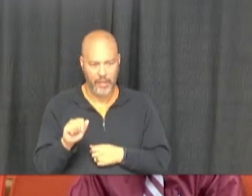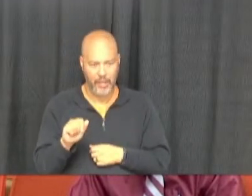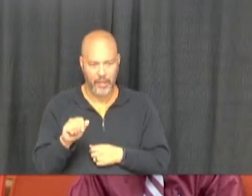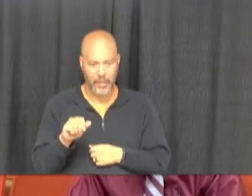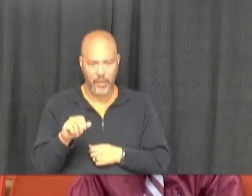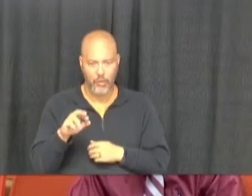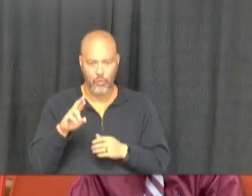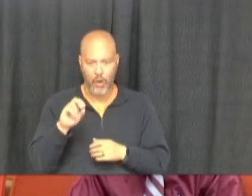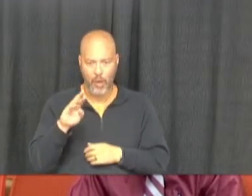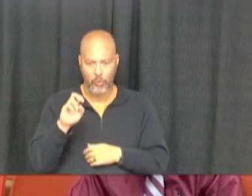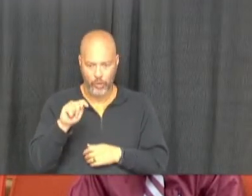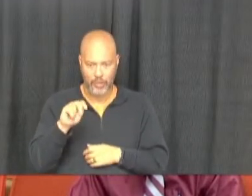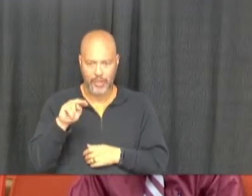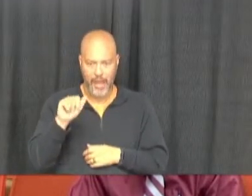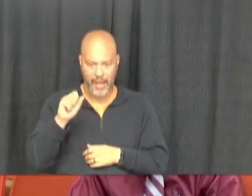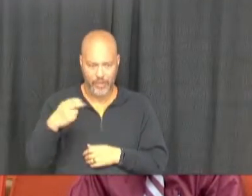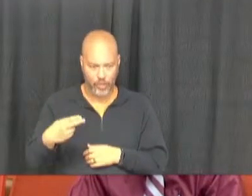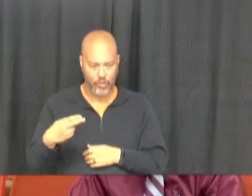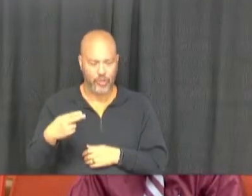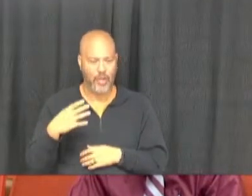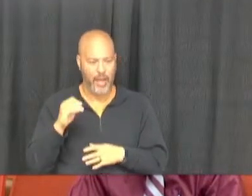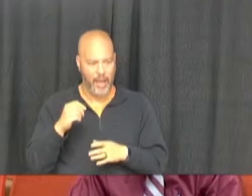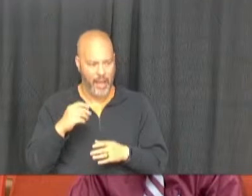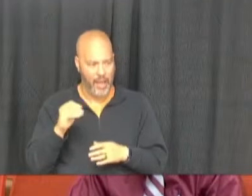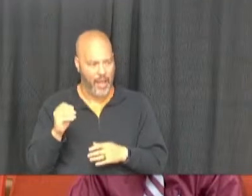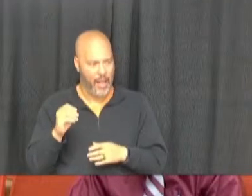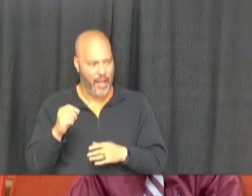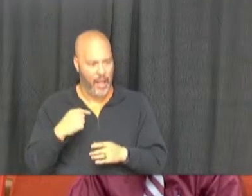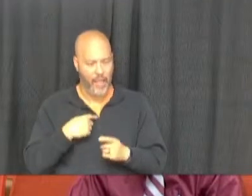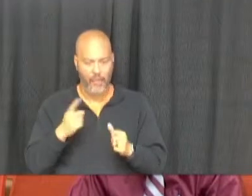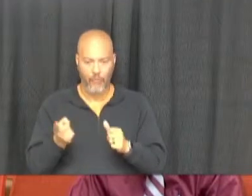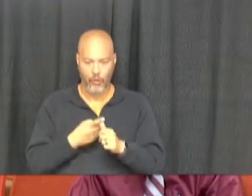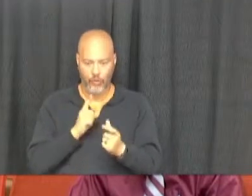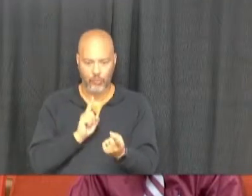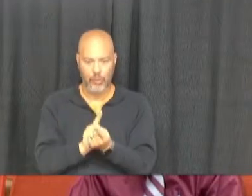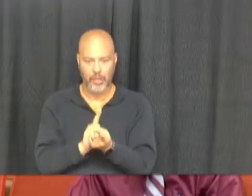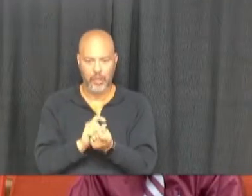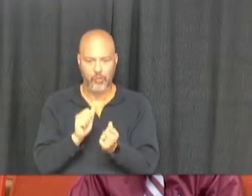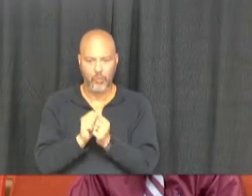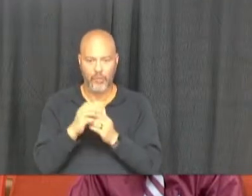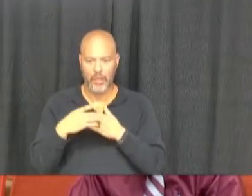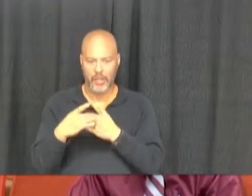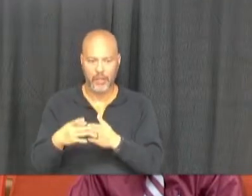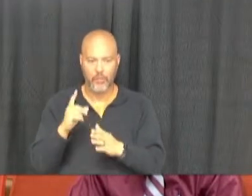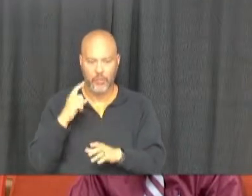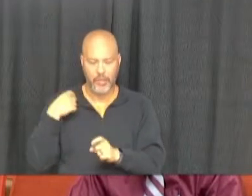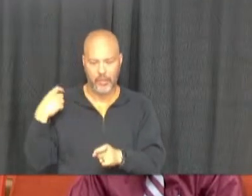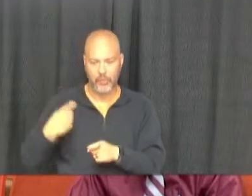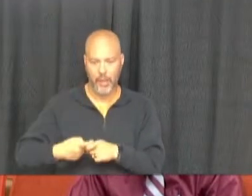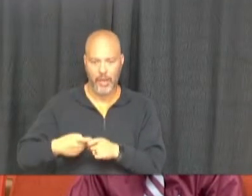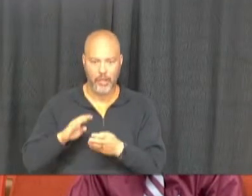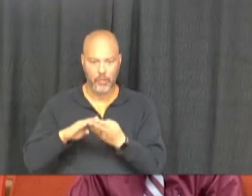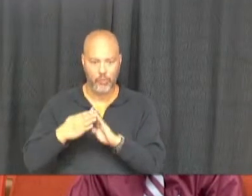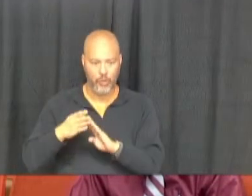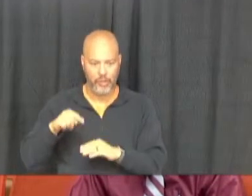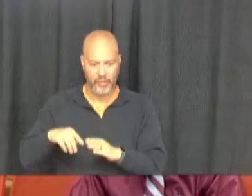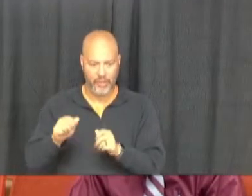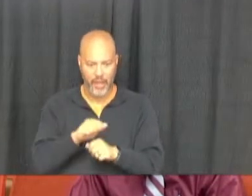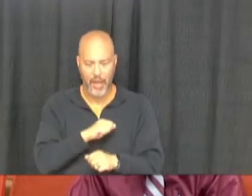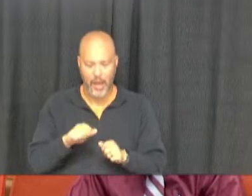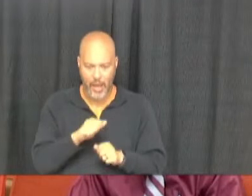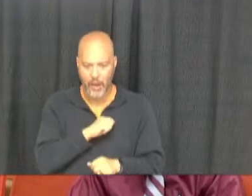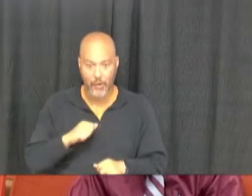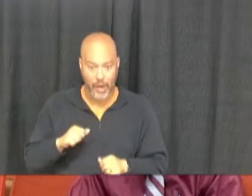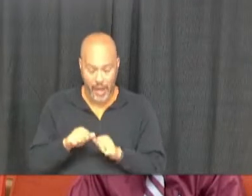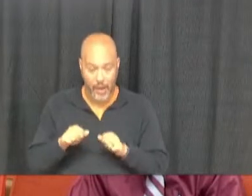Robert Nash. I have the endorsement and met. The first meeting we had was with the leadership of the Hispanic community of this area, and they